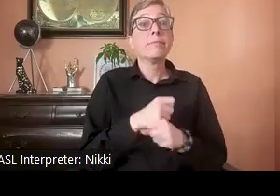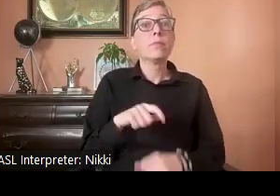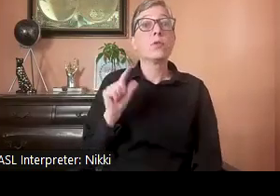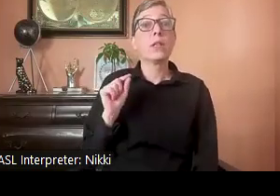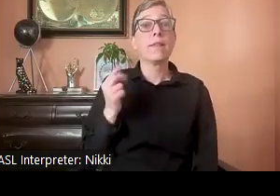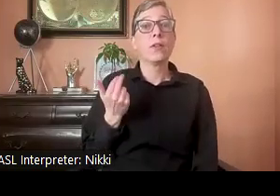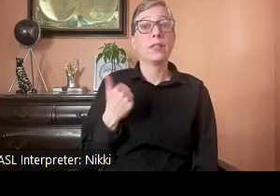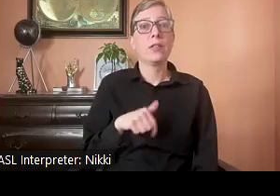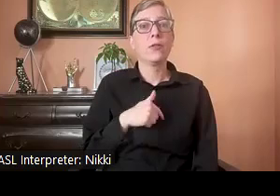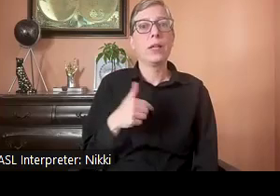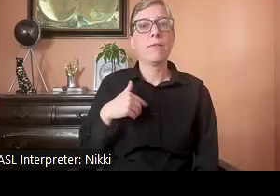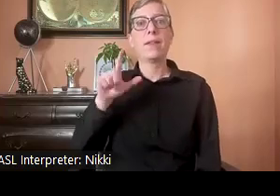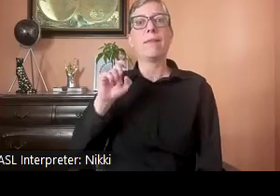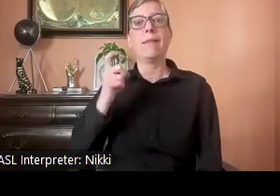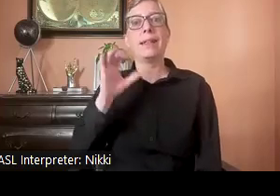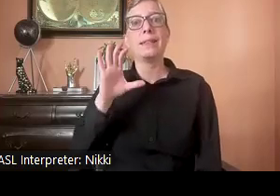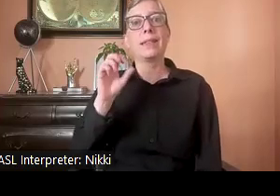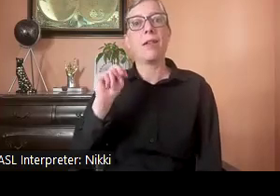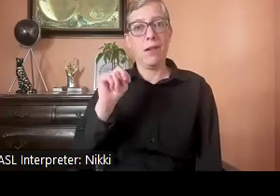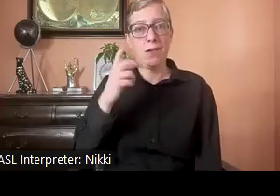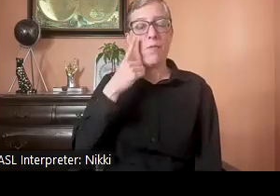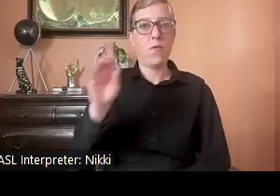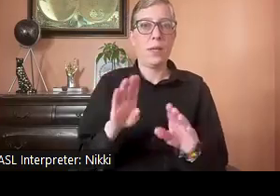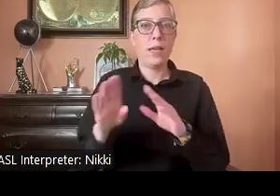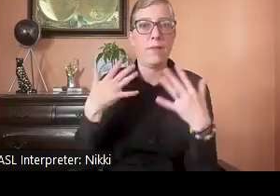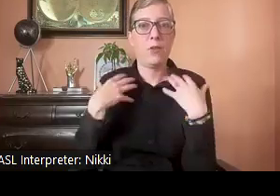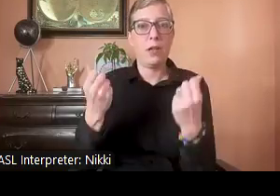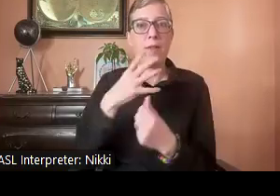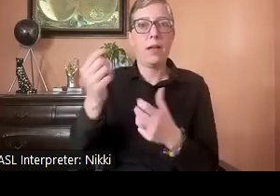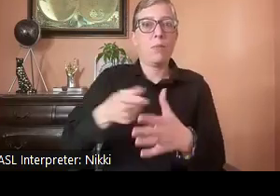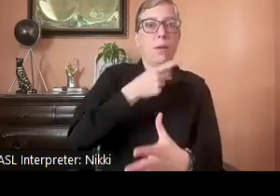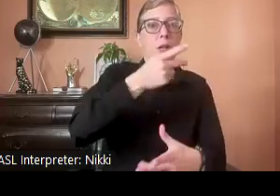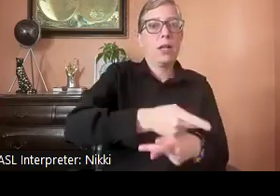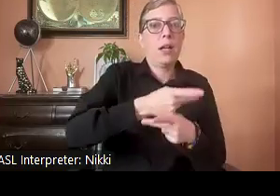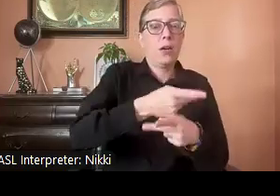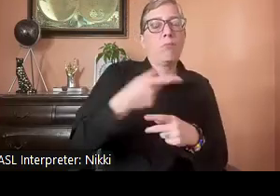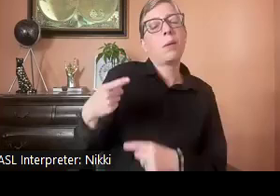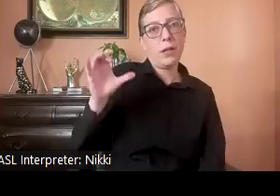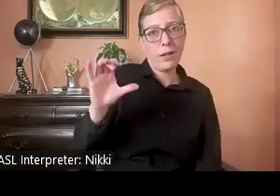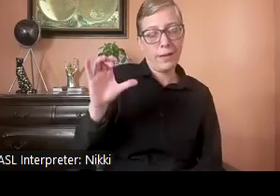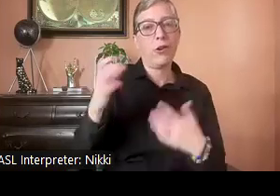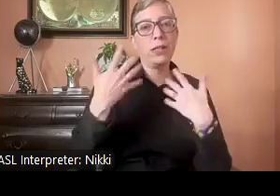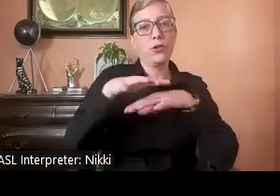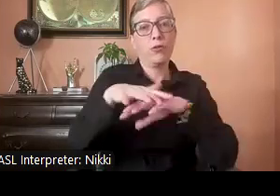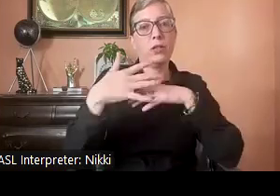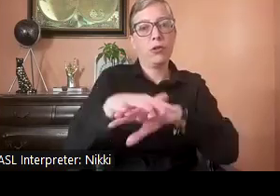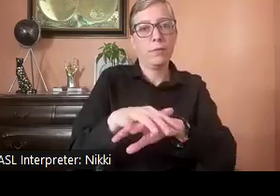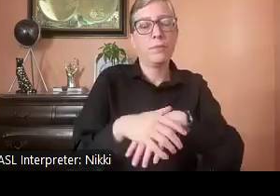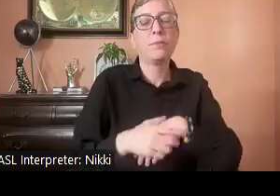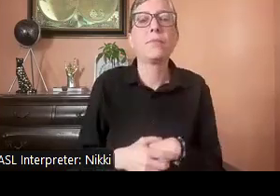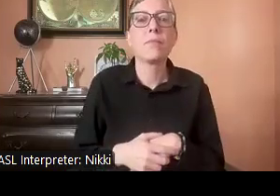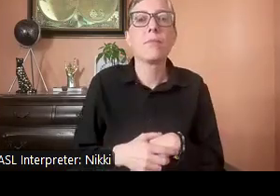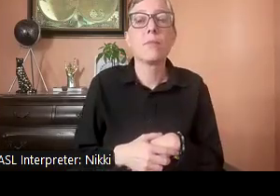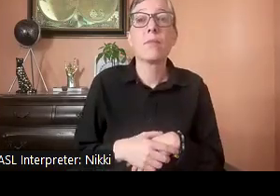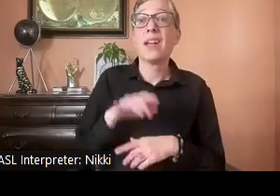and primary care integration, which right around the time when I was going into medical family therapy and integrated care, it was very exciting